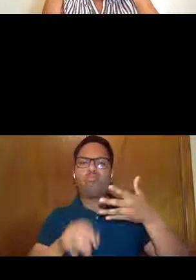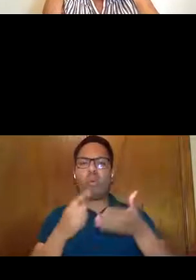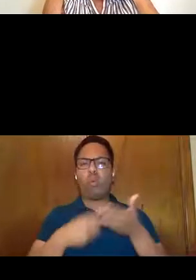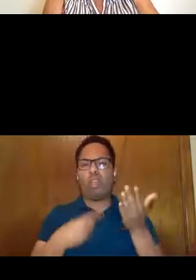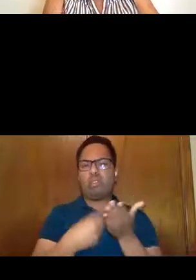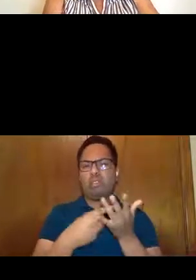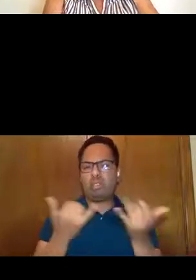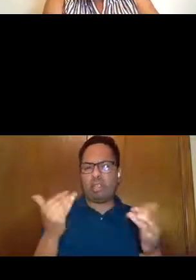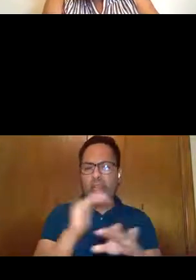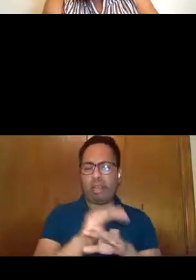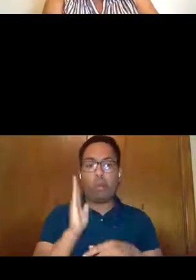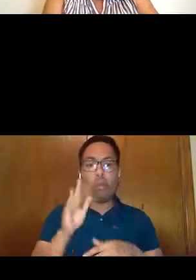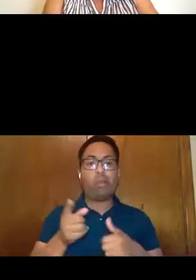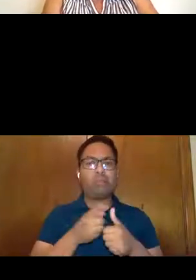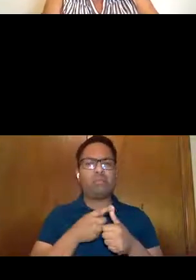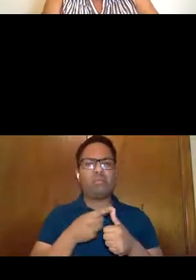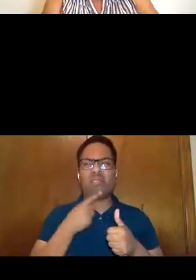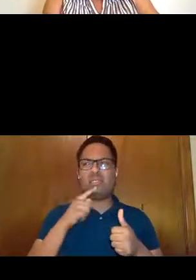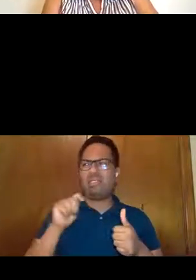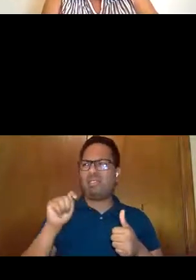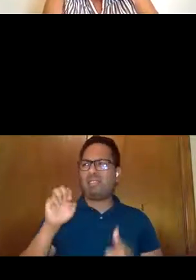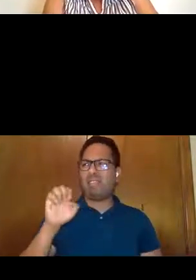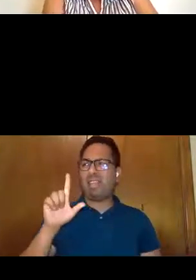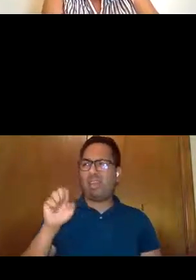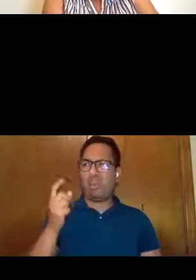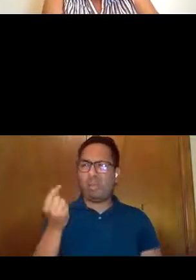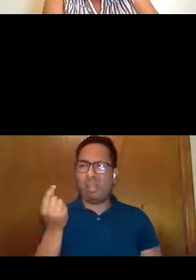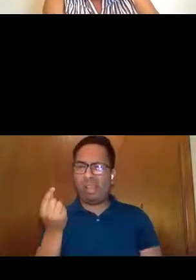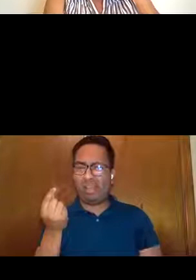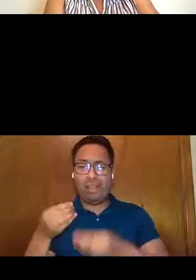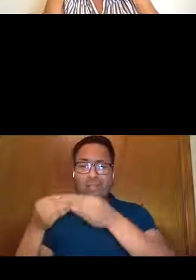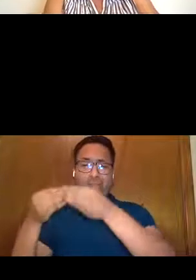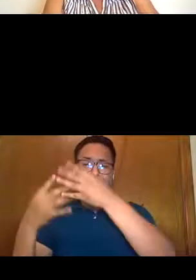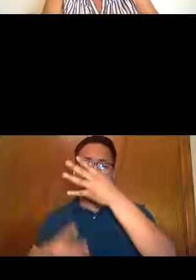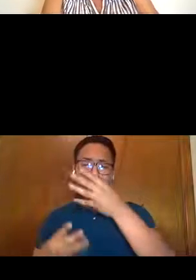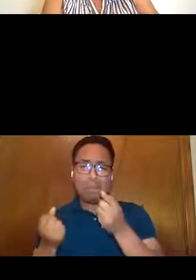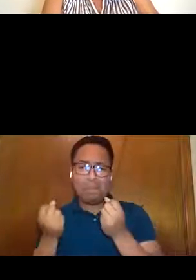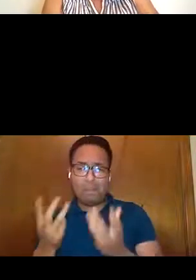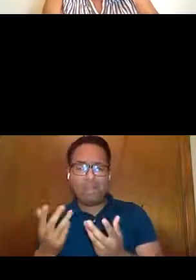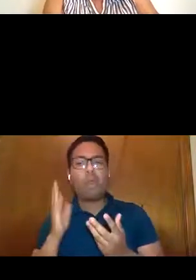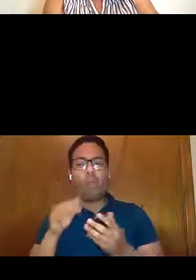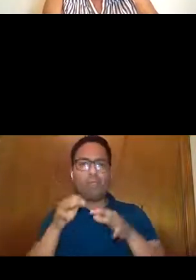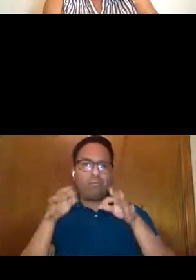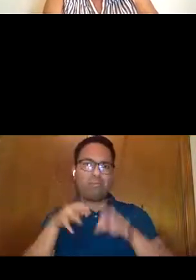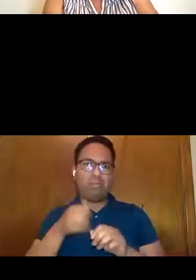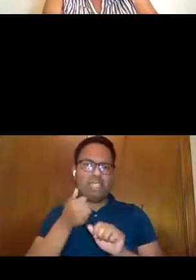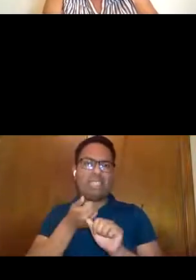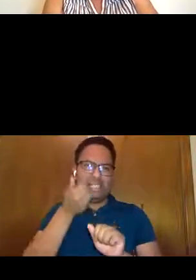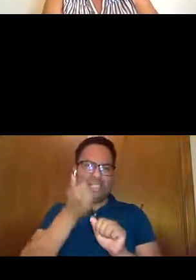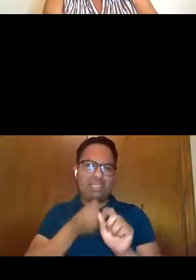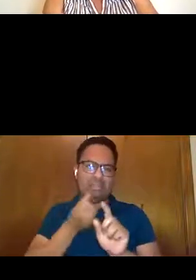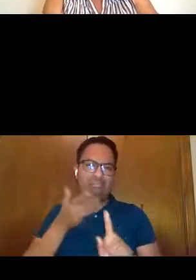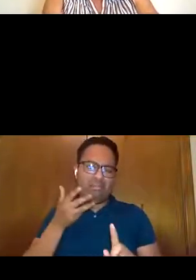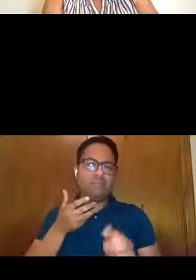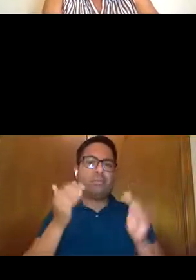We're going to talk about tele what. There's so many teles. We're going to define them all for you. I'll introduce you to the Fab